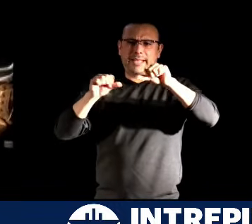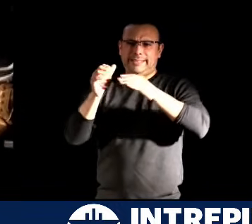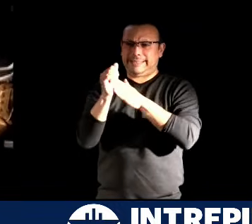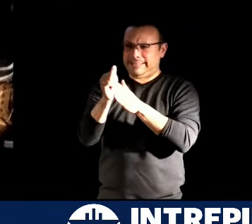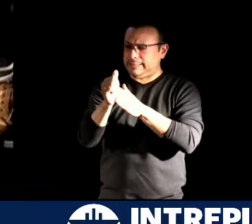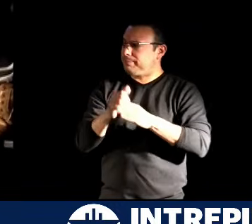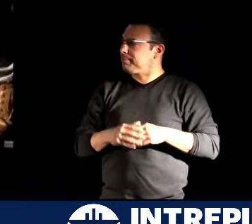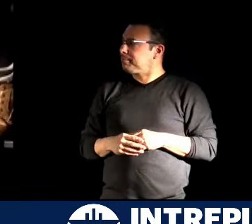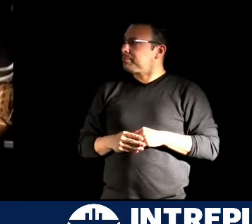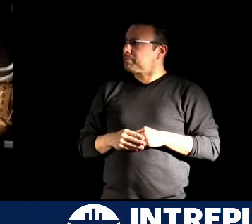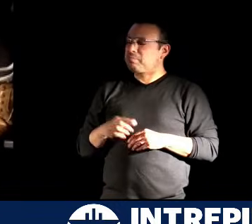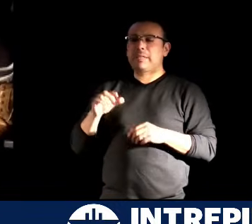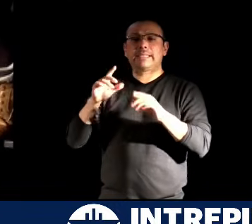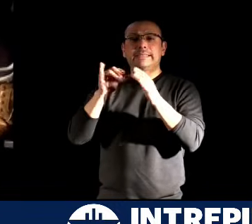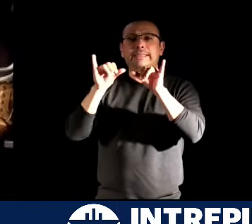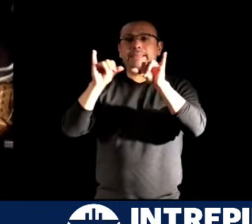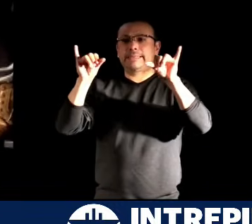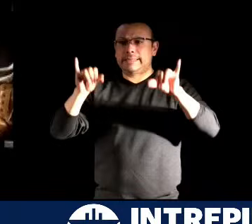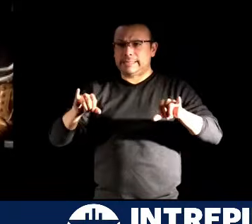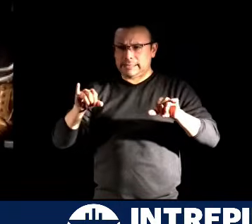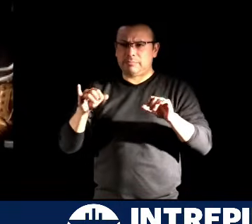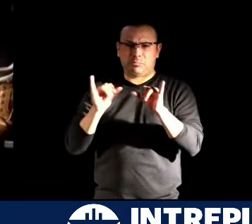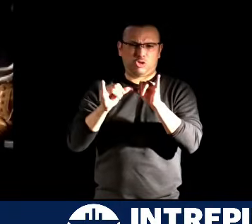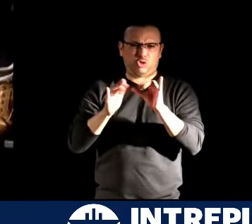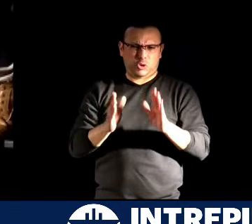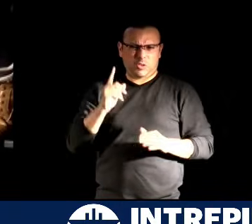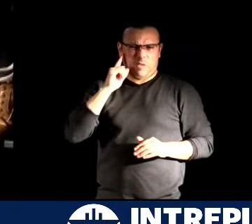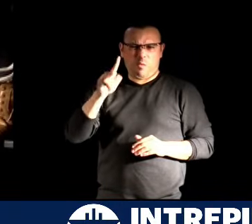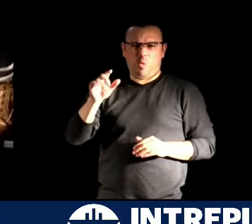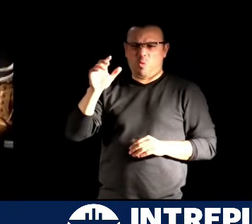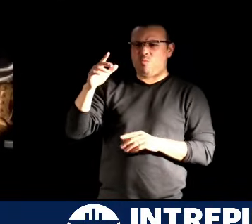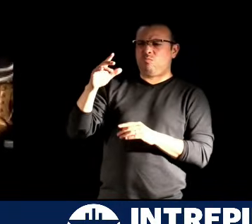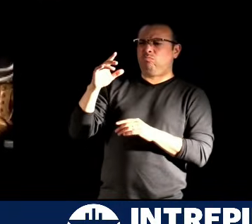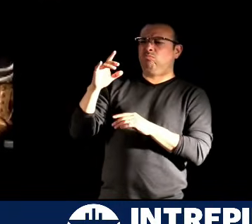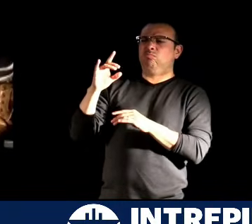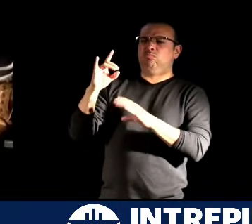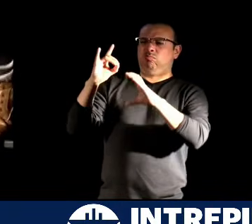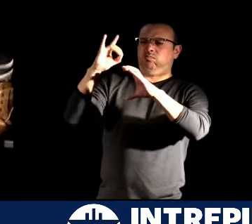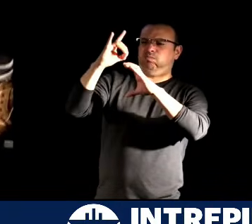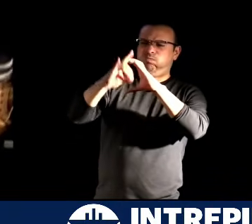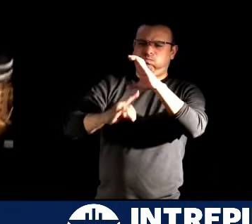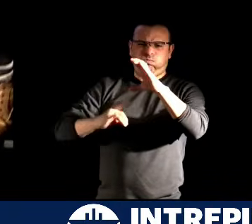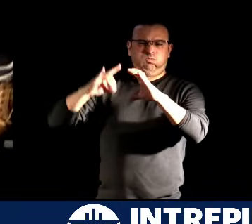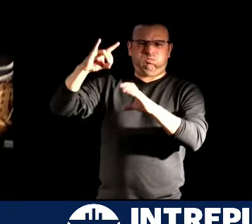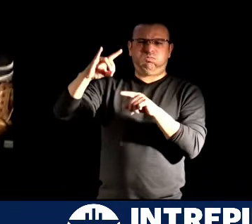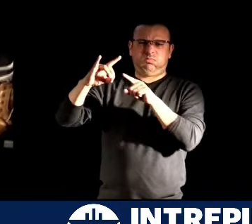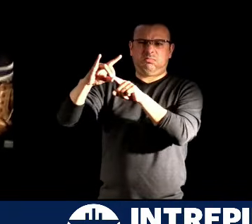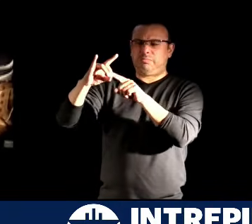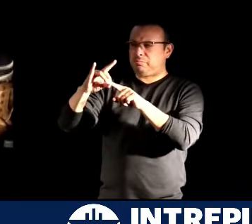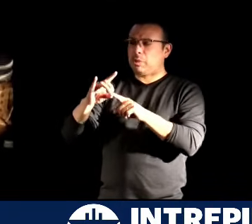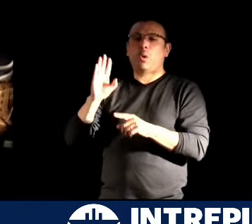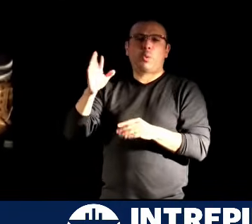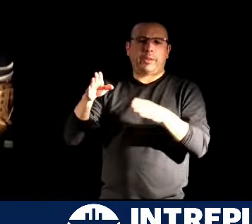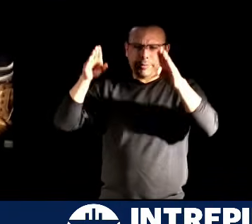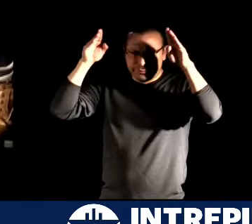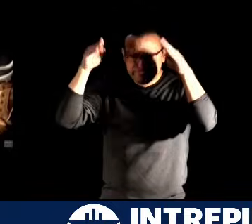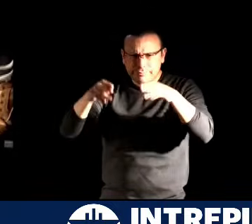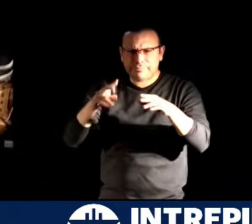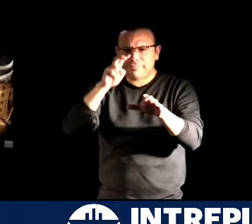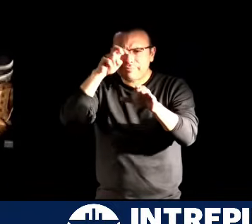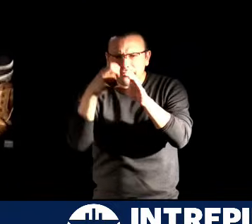is the deputy mission system engineer for Parker Solar Probe. we're going to tell you a lot about Parker Solar Probe,